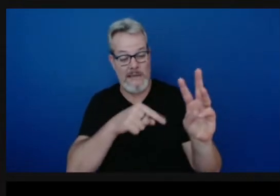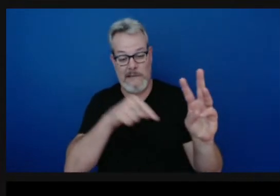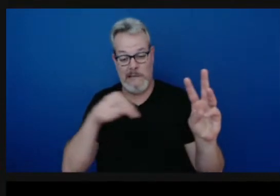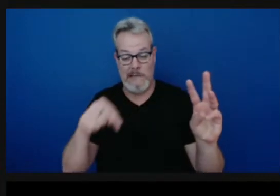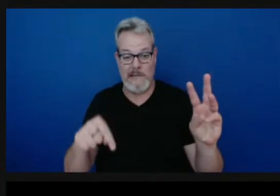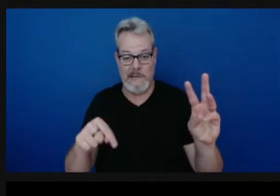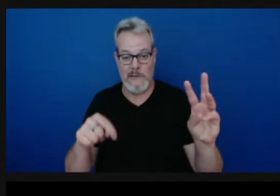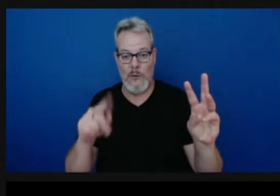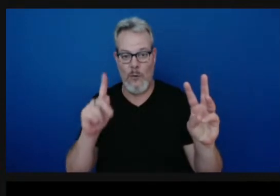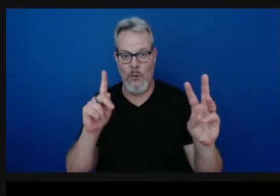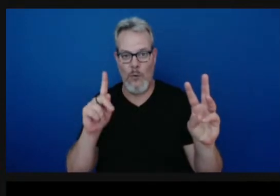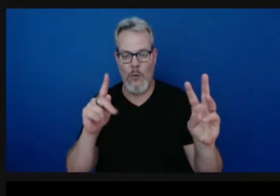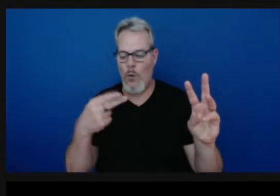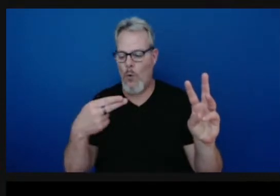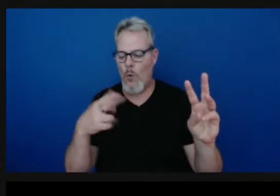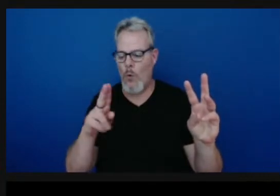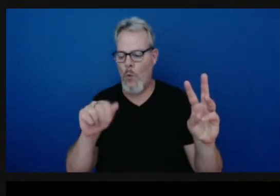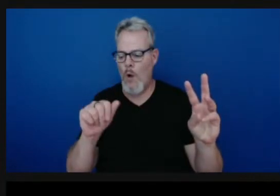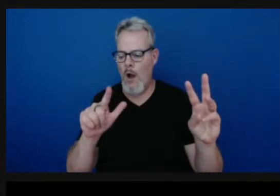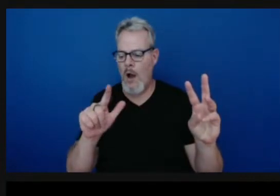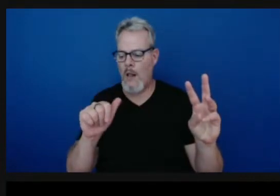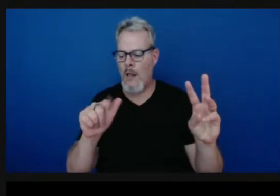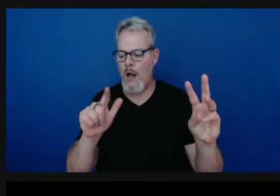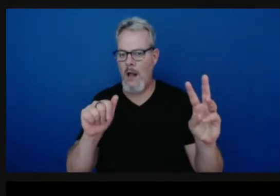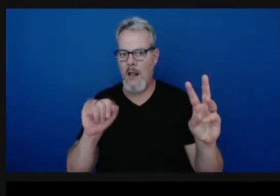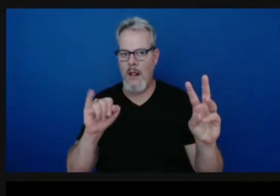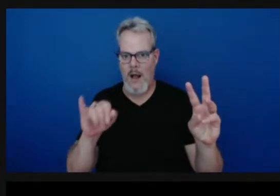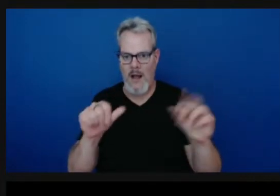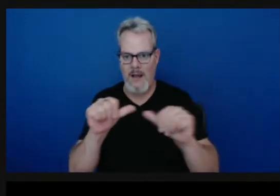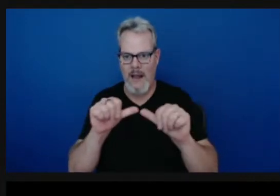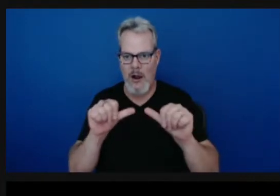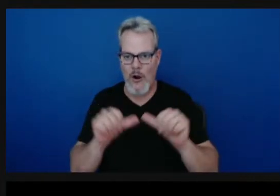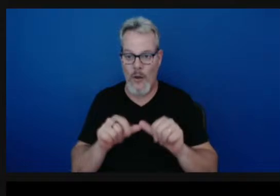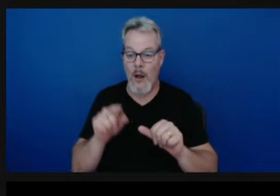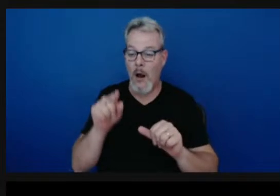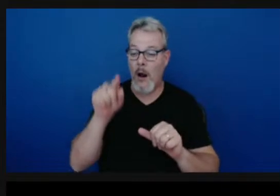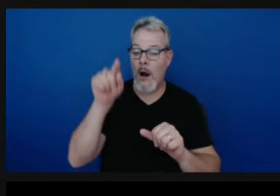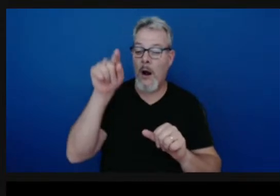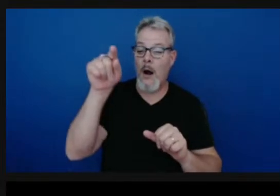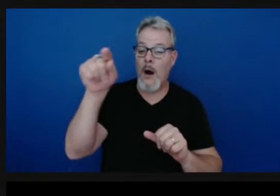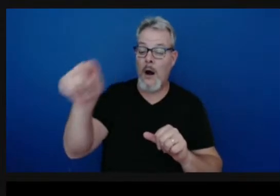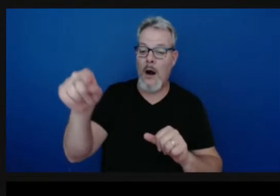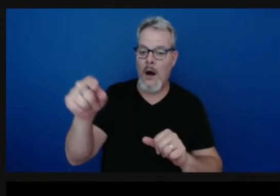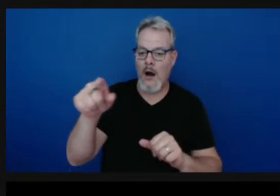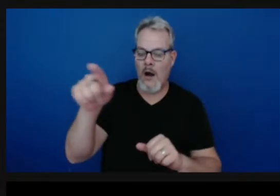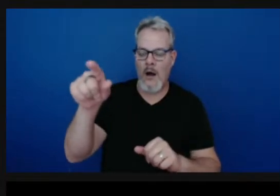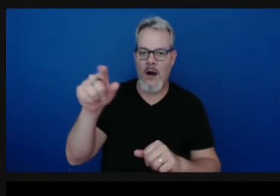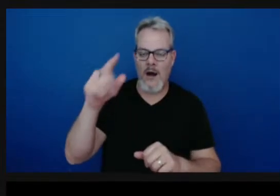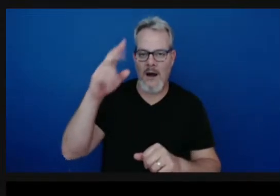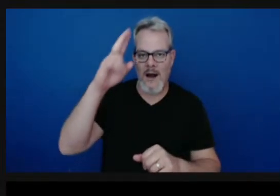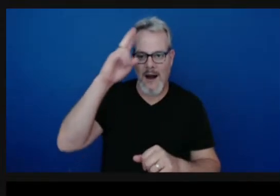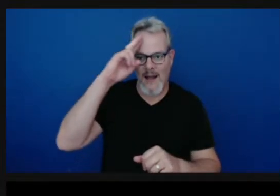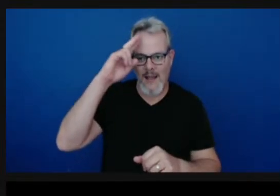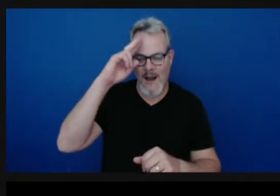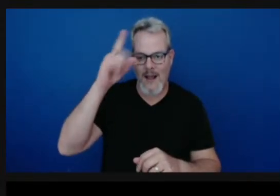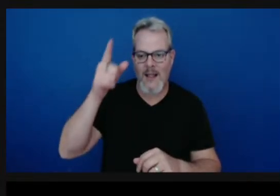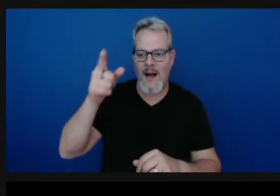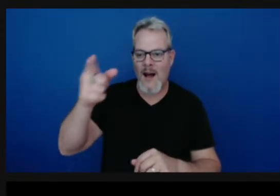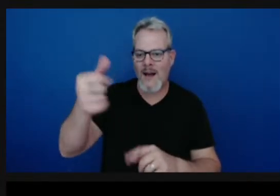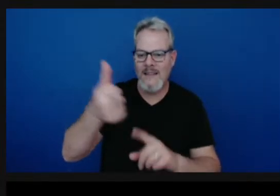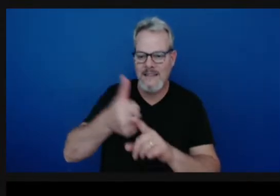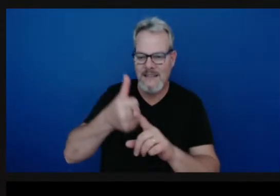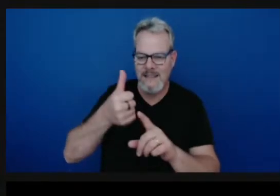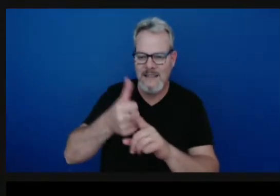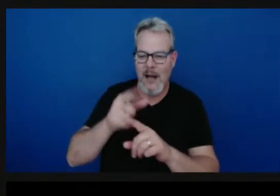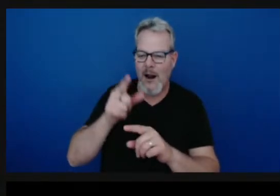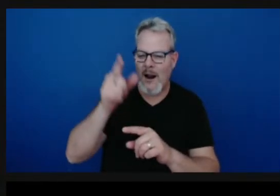Kona. And further afield in the background across the channel, this is Haleakala and Maui back in here. For those of you who live on